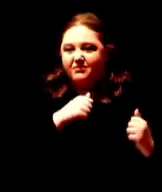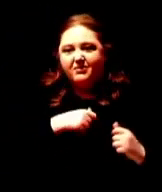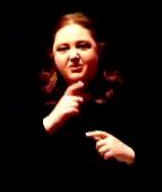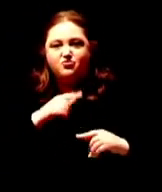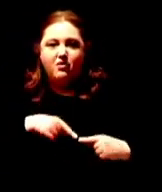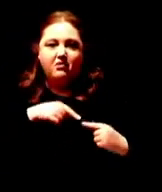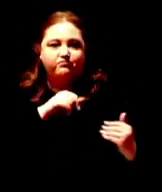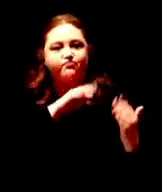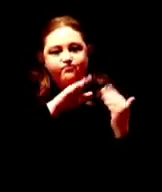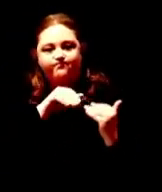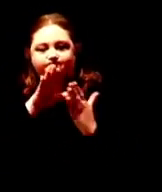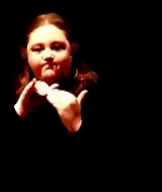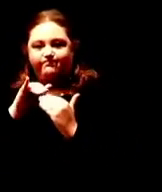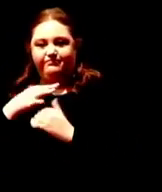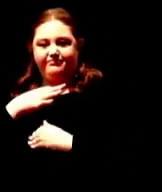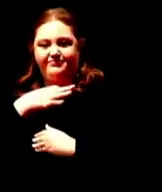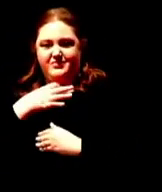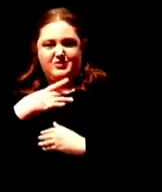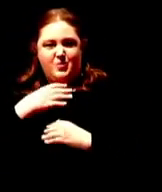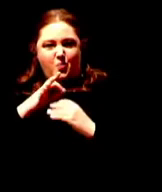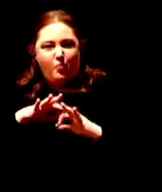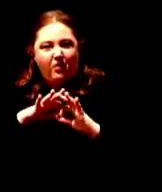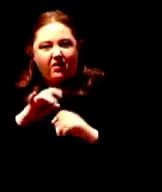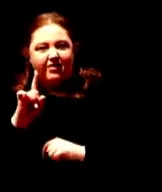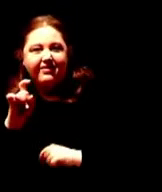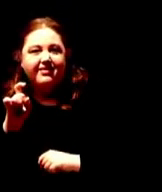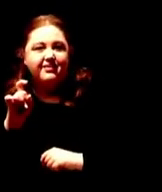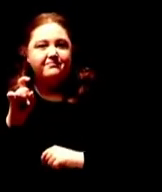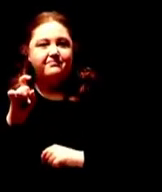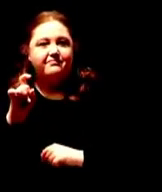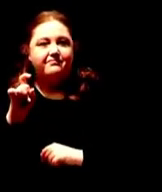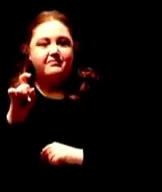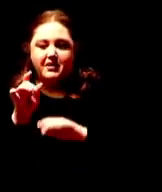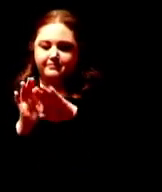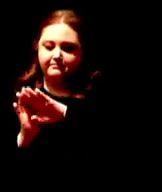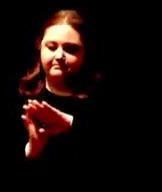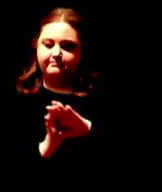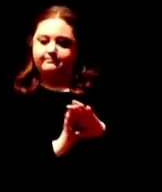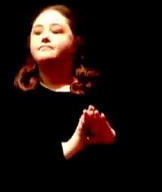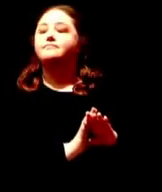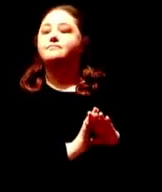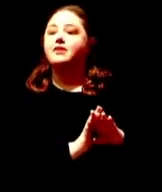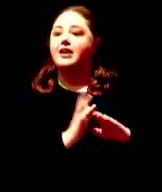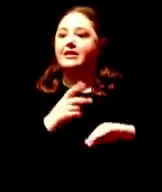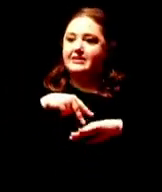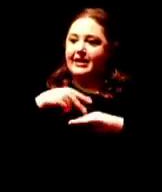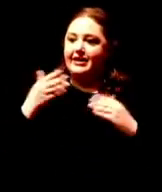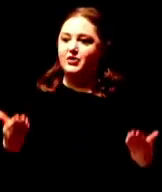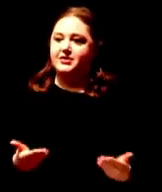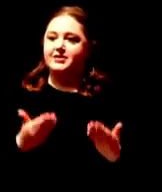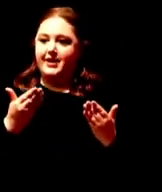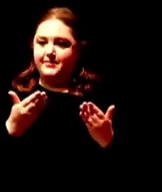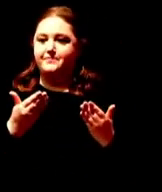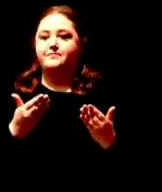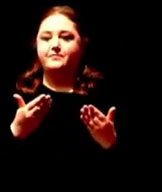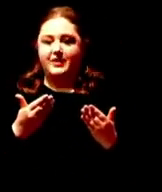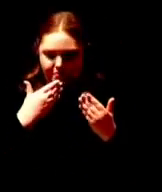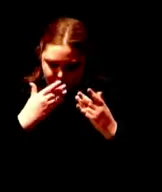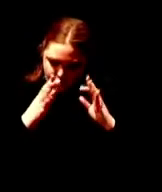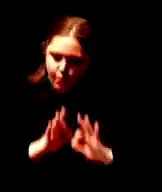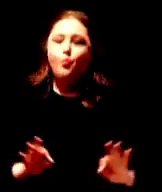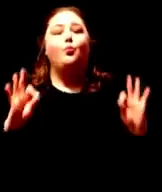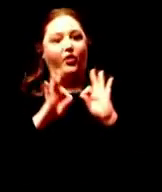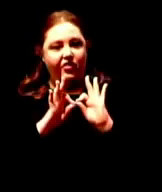when I wondered if it was even worth the jump. But I can firmly stand up here and say that it was worth